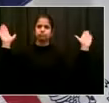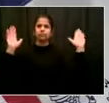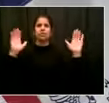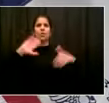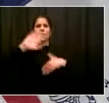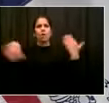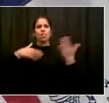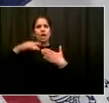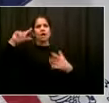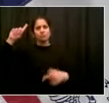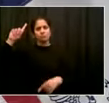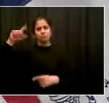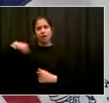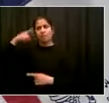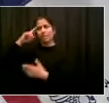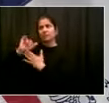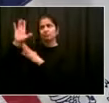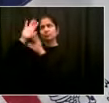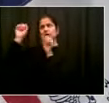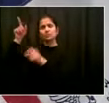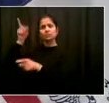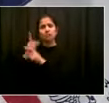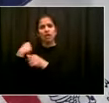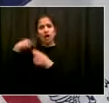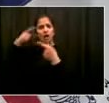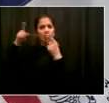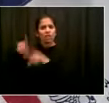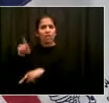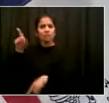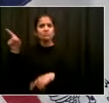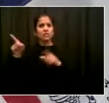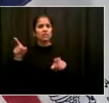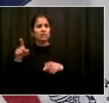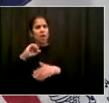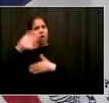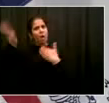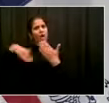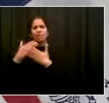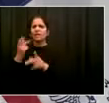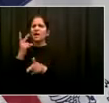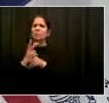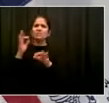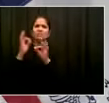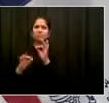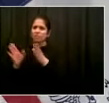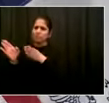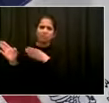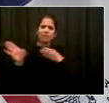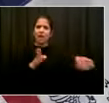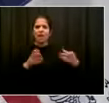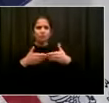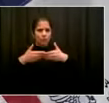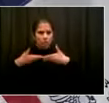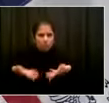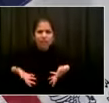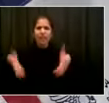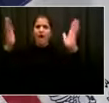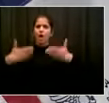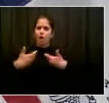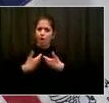It will make things on one level simpler because everyone will know they're eligible. And of course, the state was holding us back from being